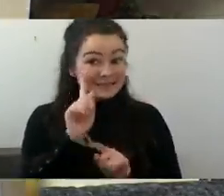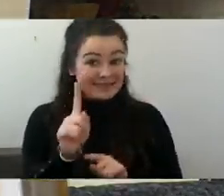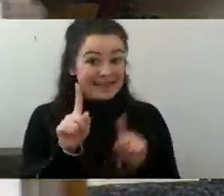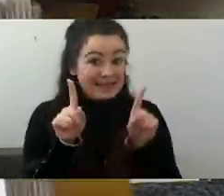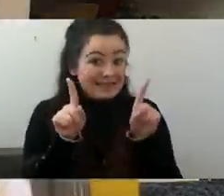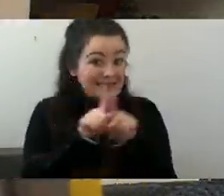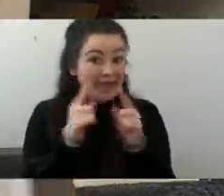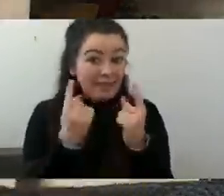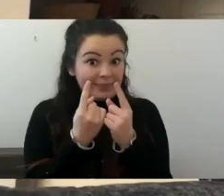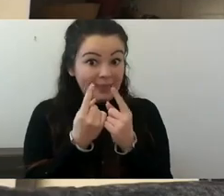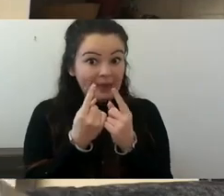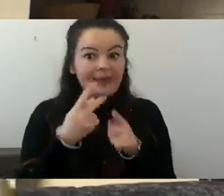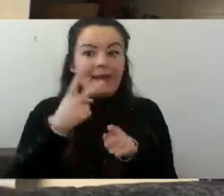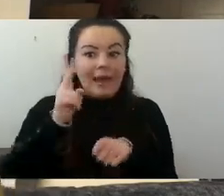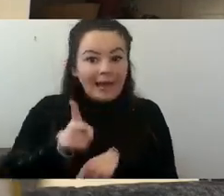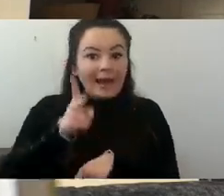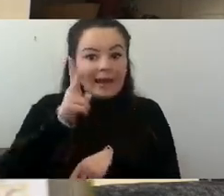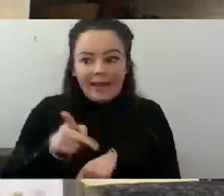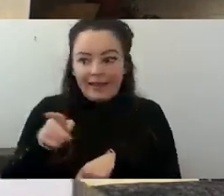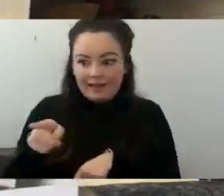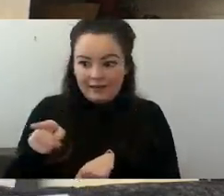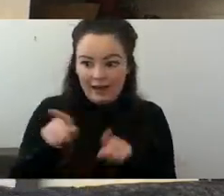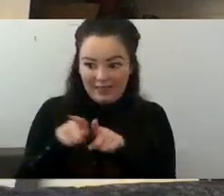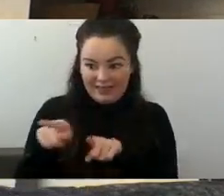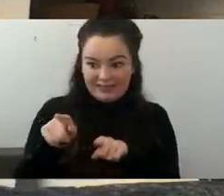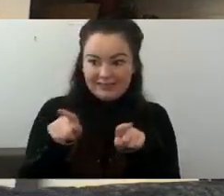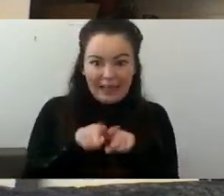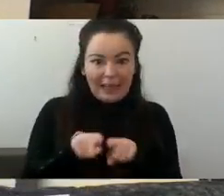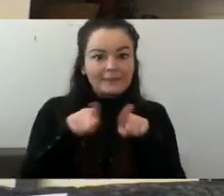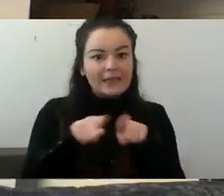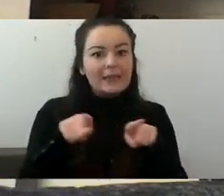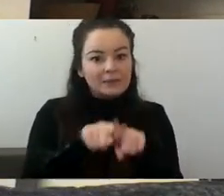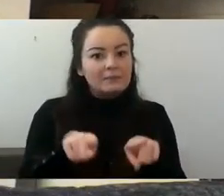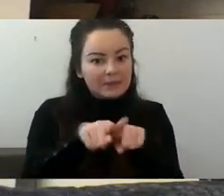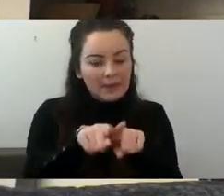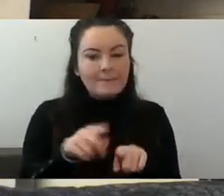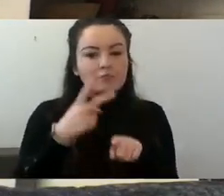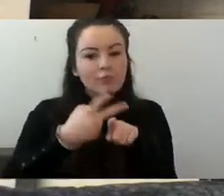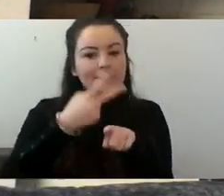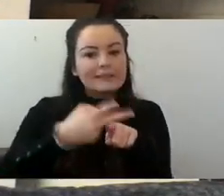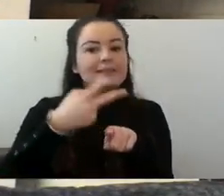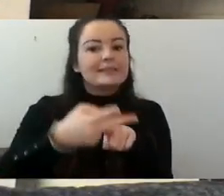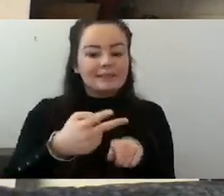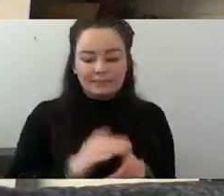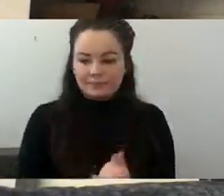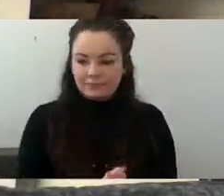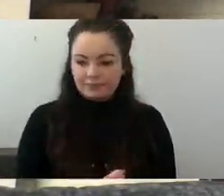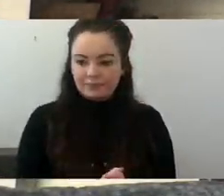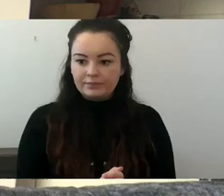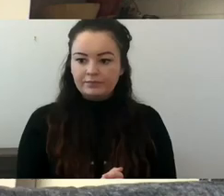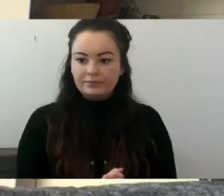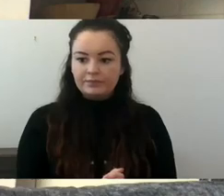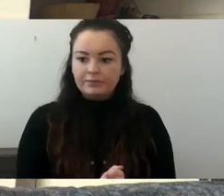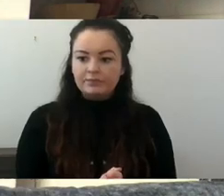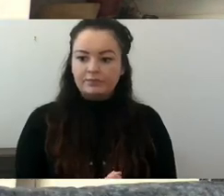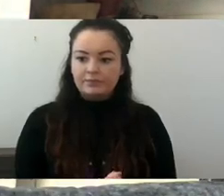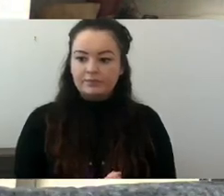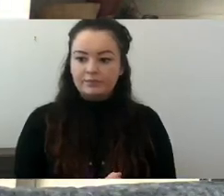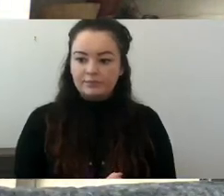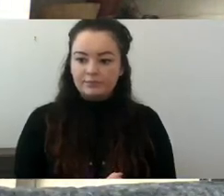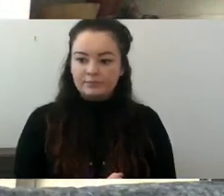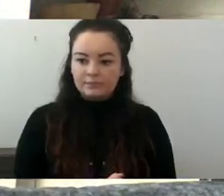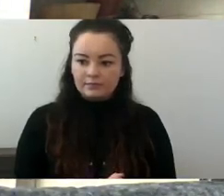down again and again. As we can see with these patterns here, they're repeats of the same picture.